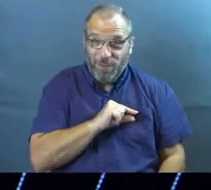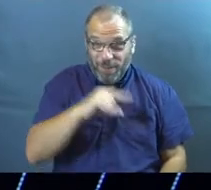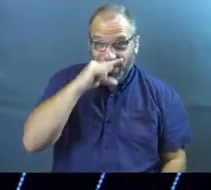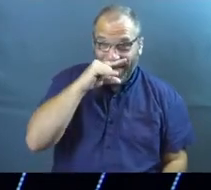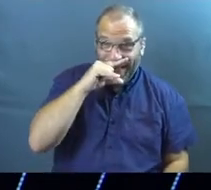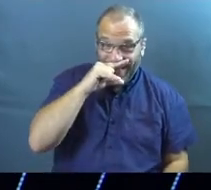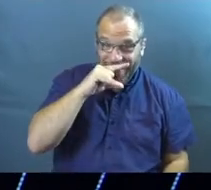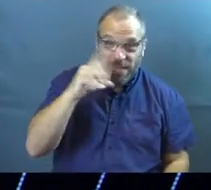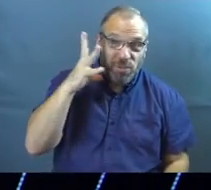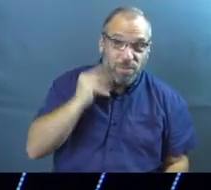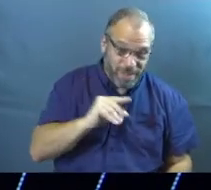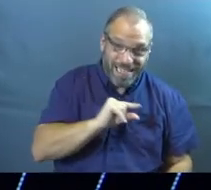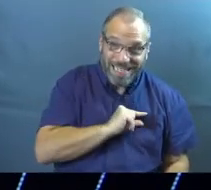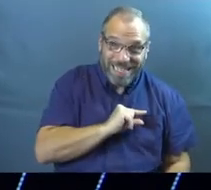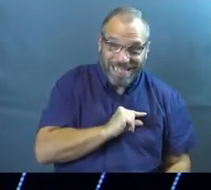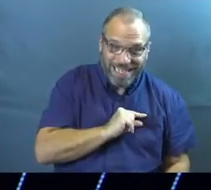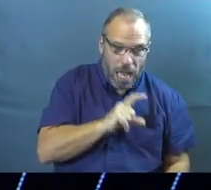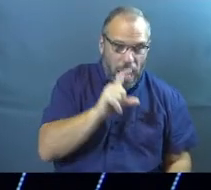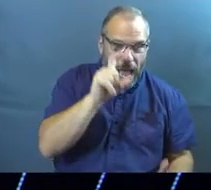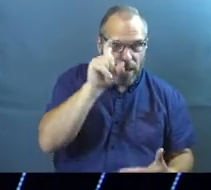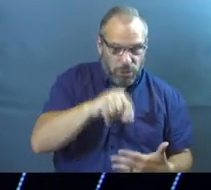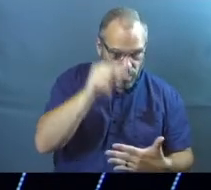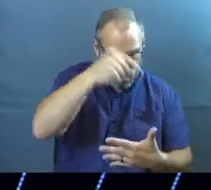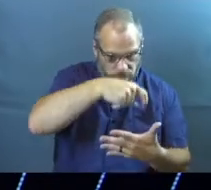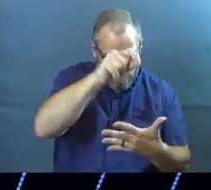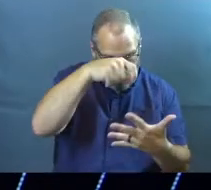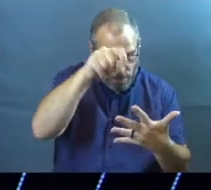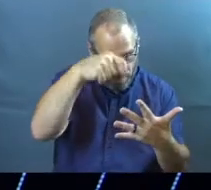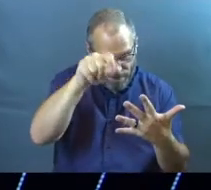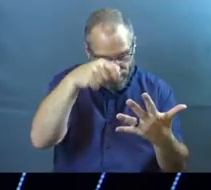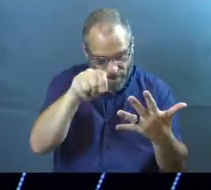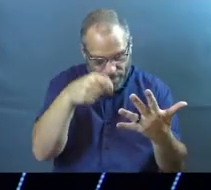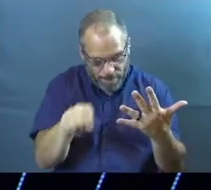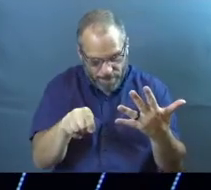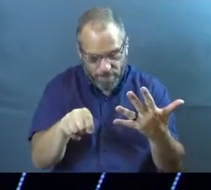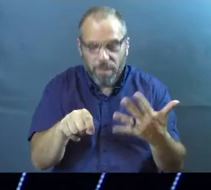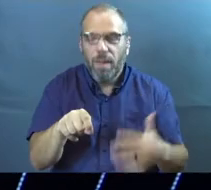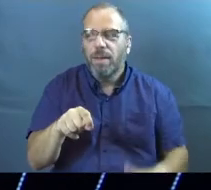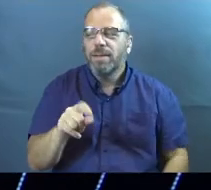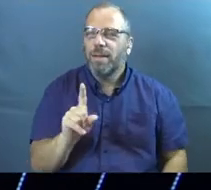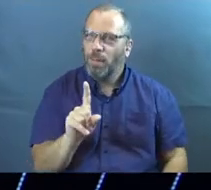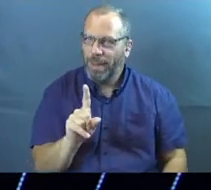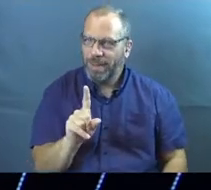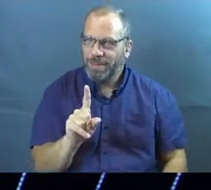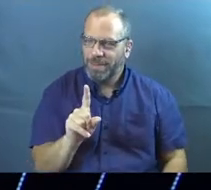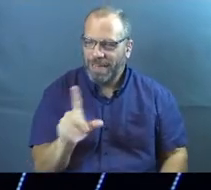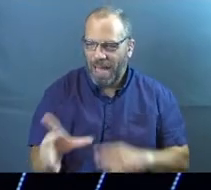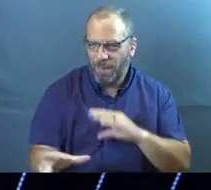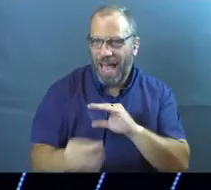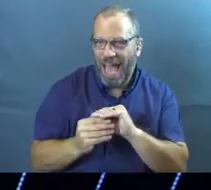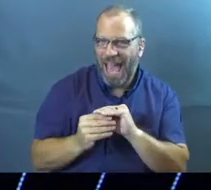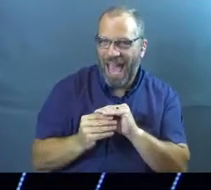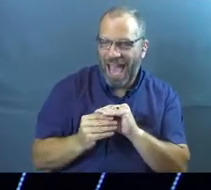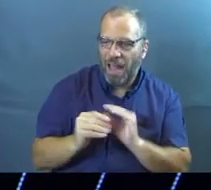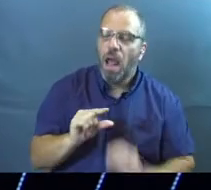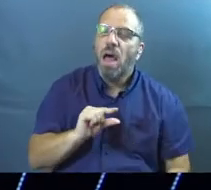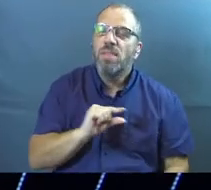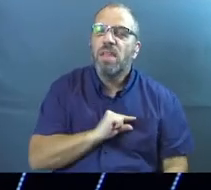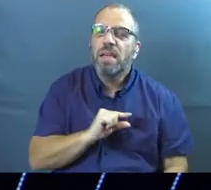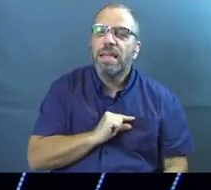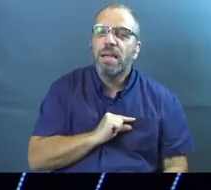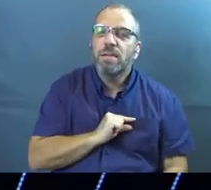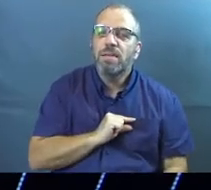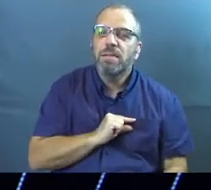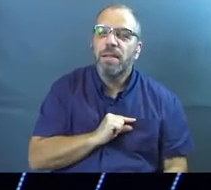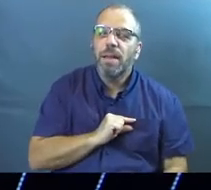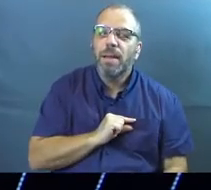were kids. And I should. I would argue that it's the guilt that makes us